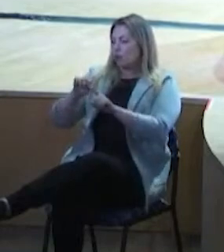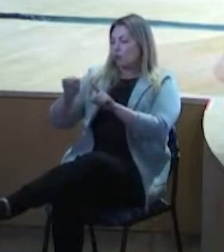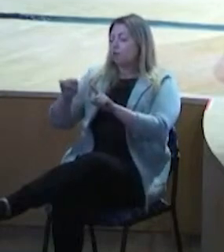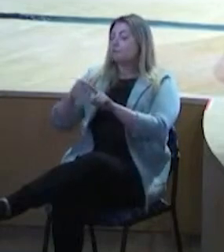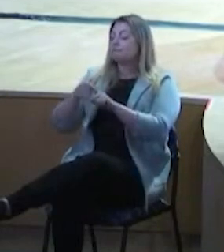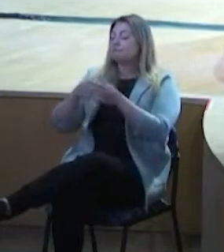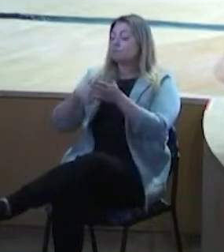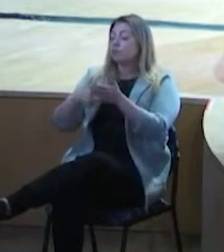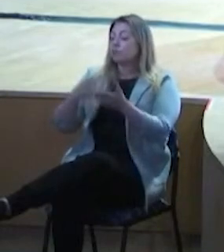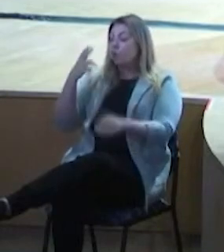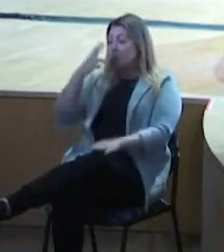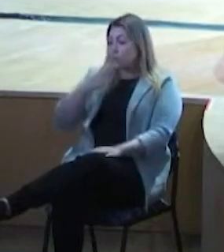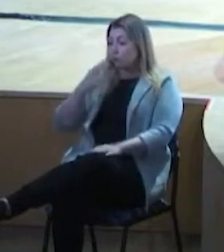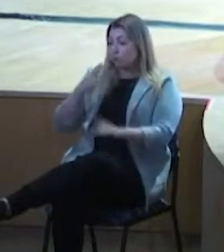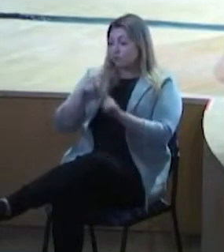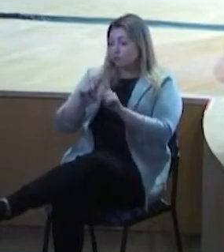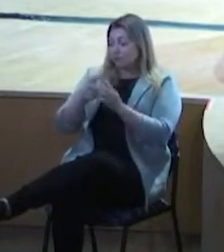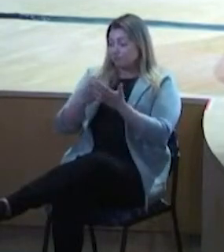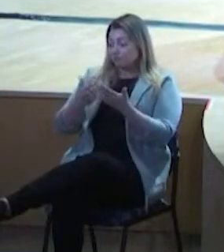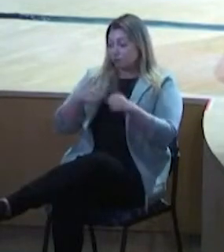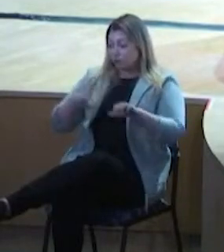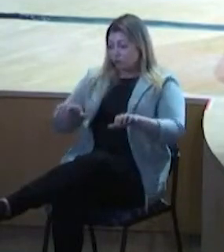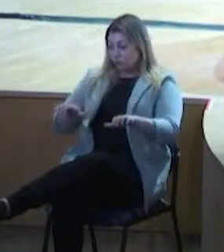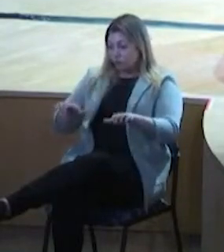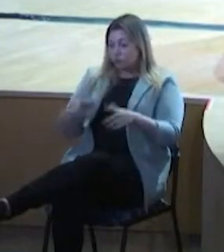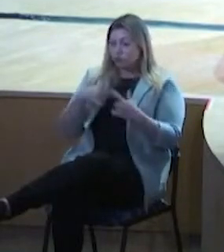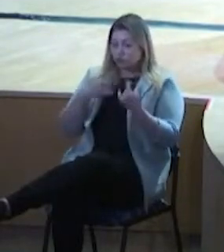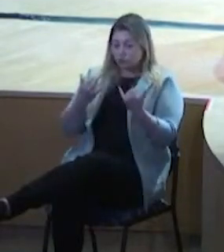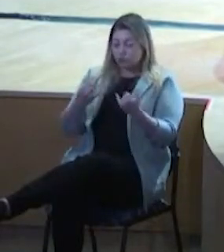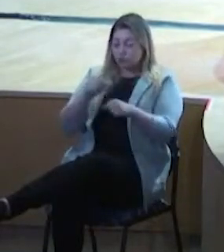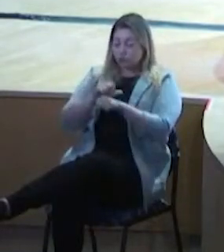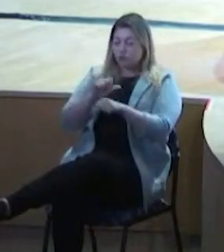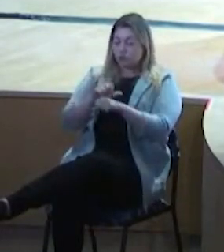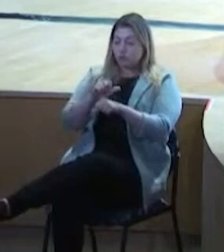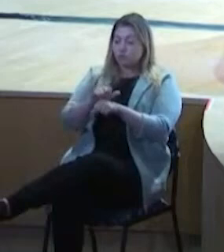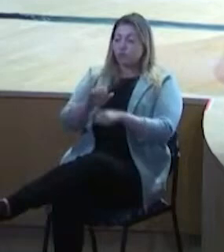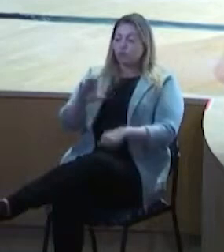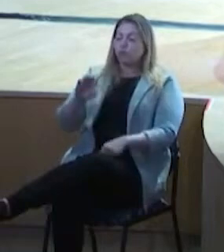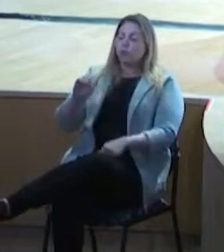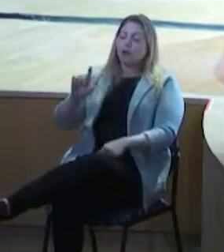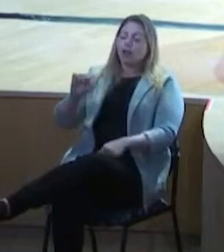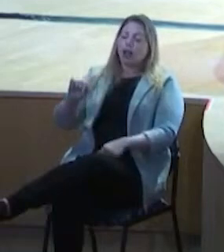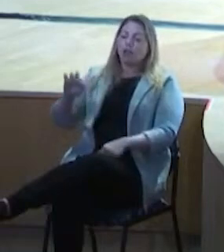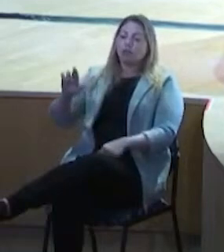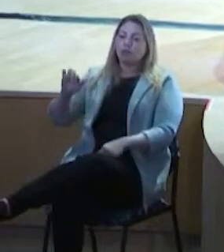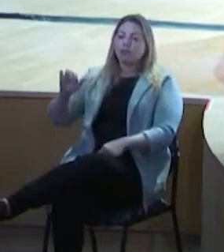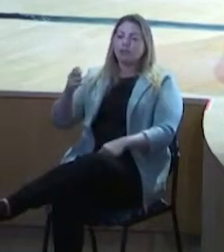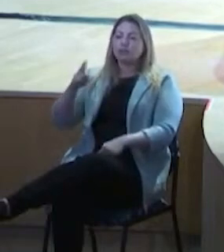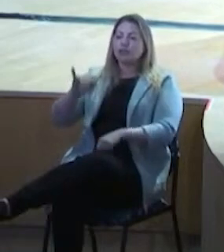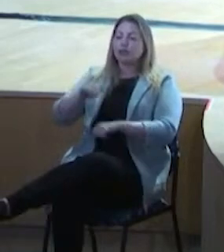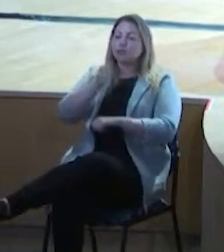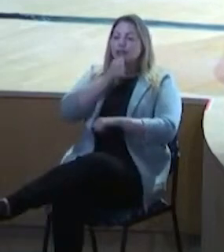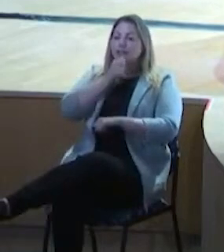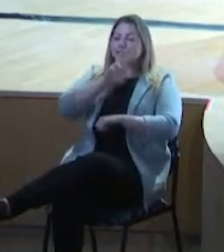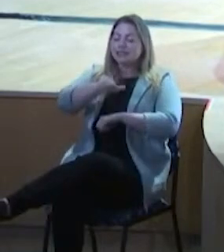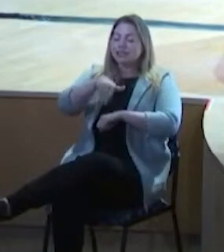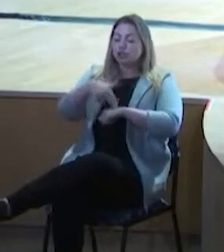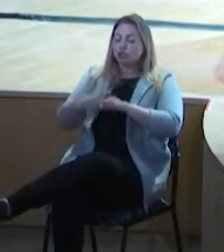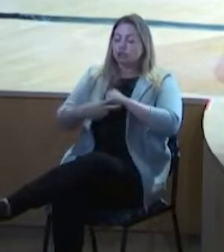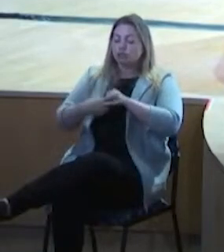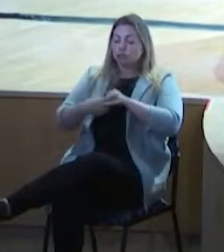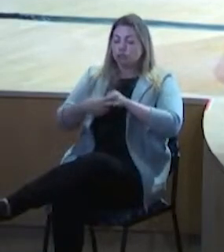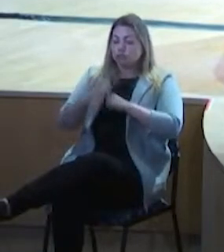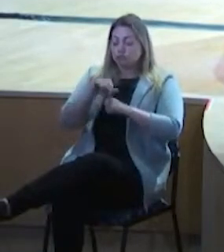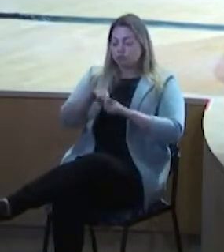of a lot of things that we do. I currently work at Kualoa Ranch, a private nature reserve, as a Hawaiian cultural manager and